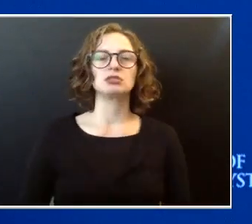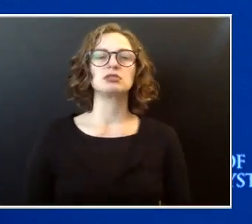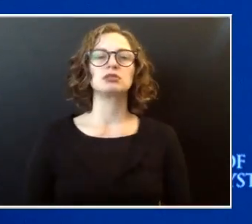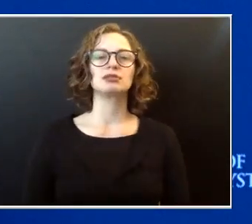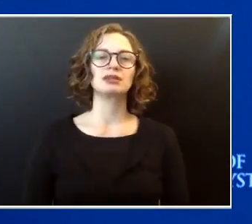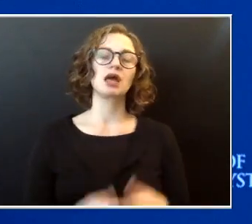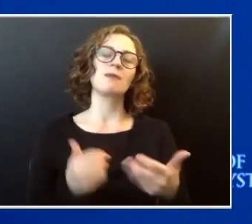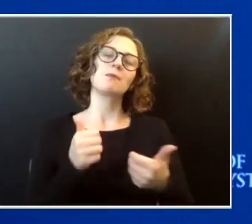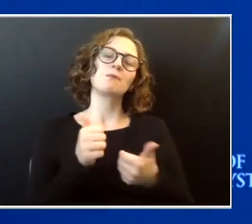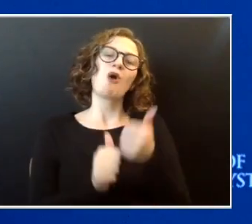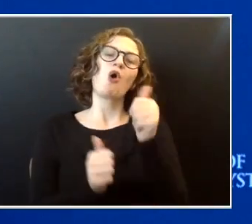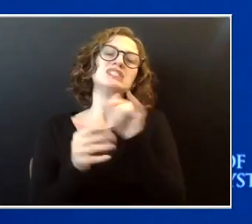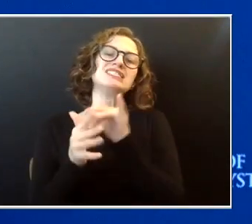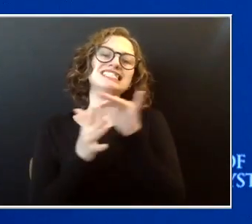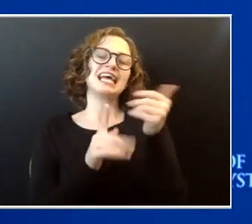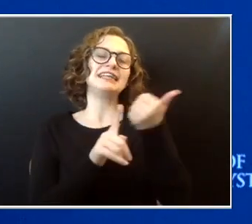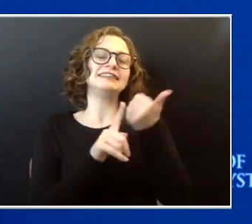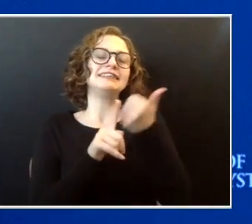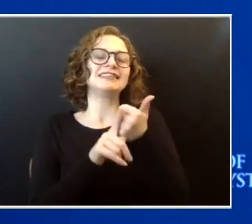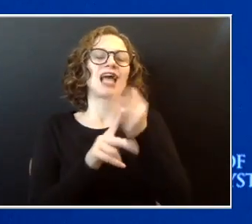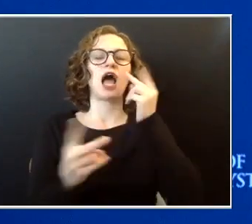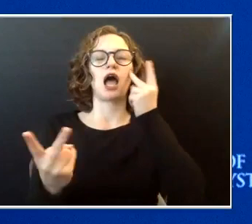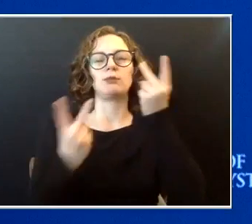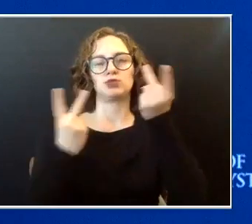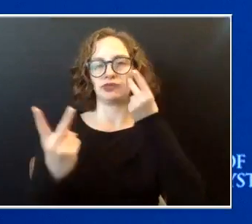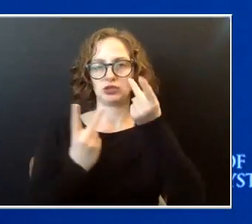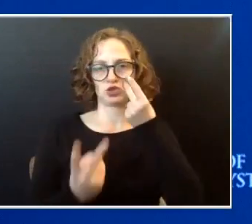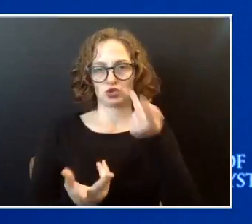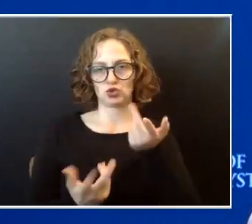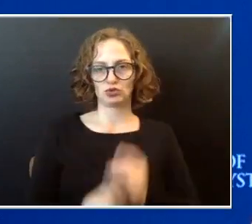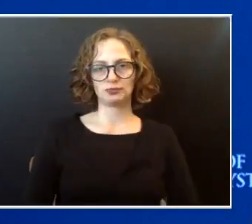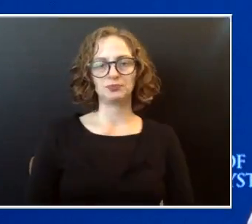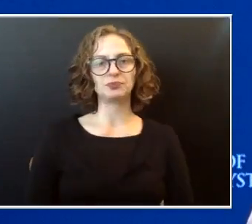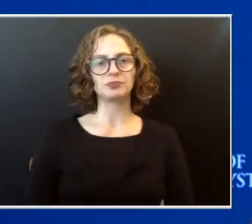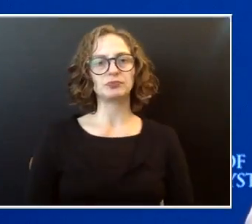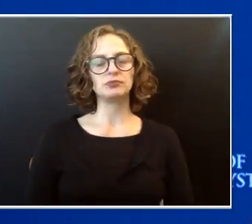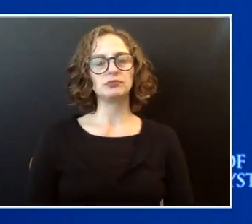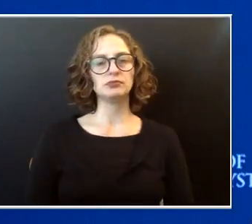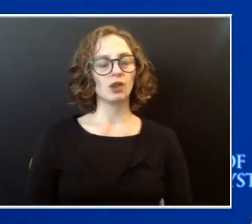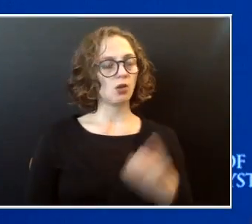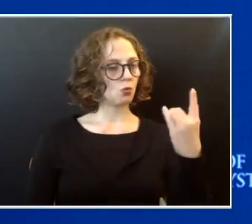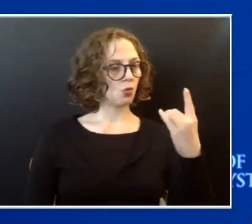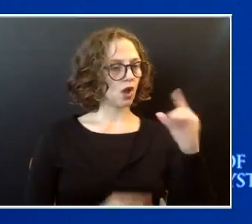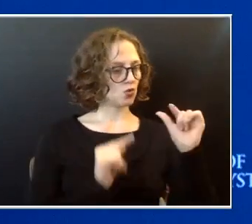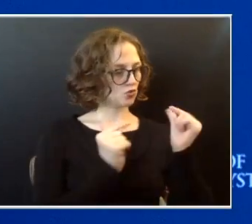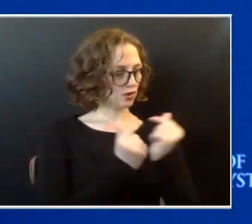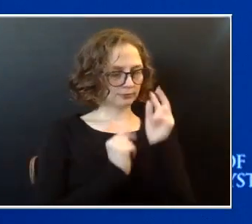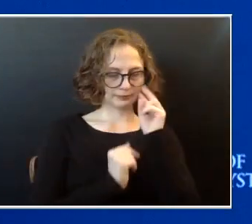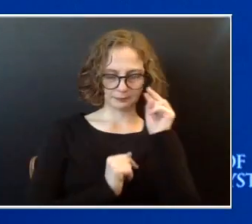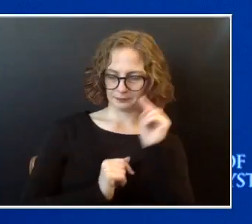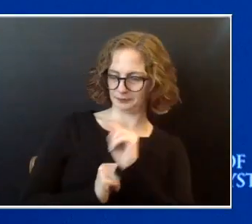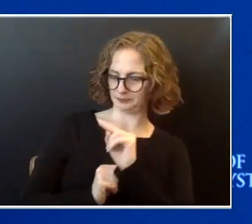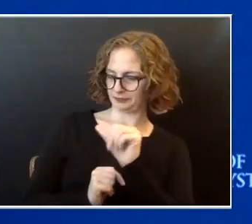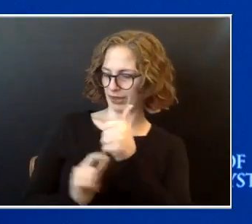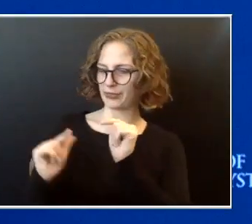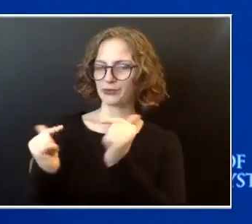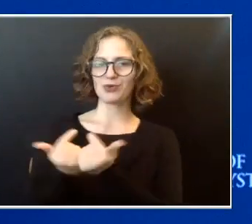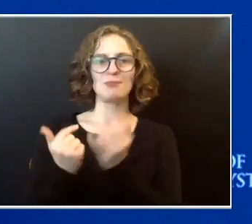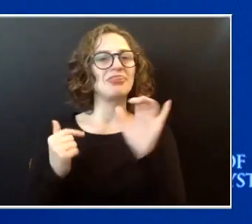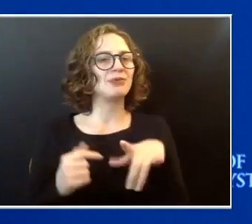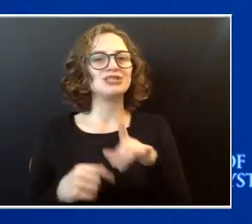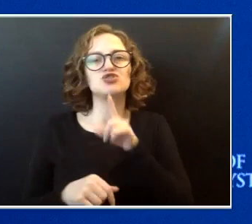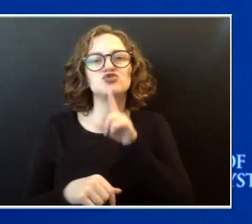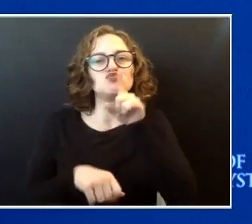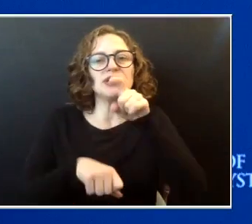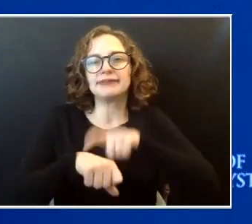observational. So they took one group looking at another group. Again, this is in real time, people living their real lives. So the randomized